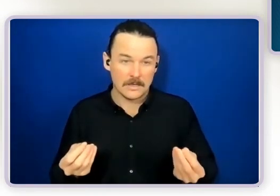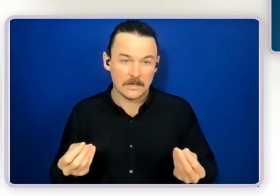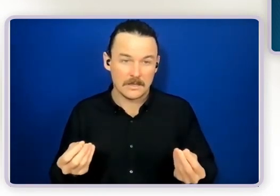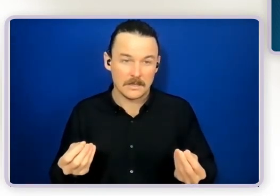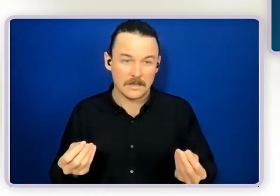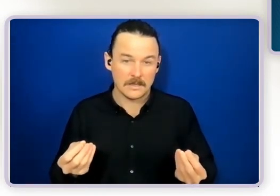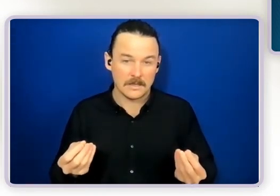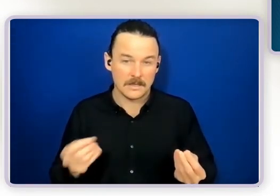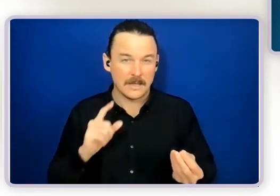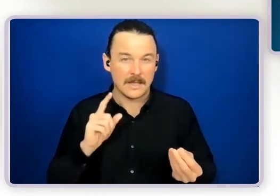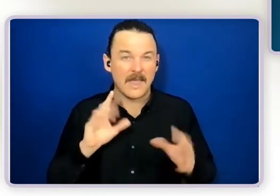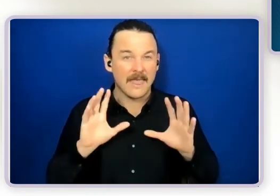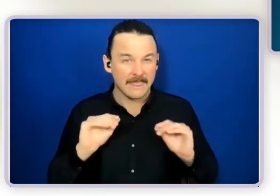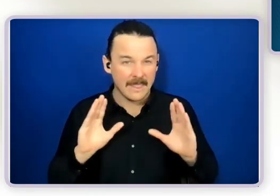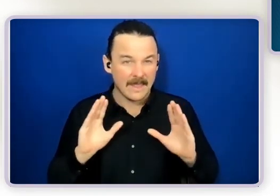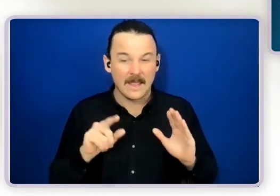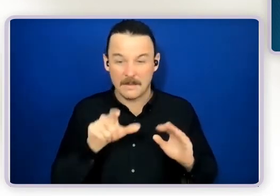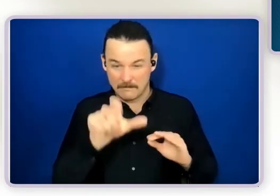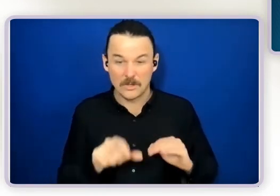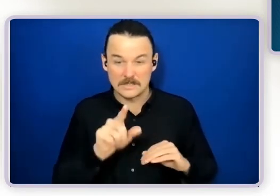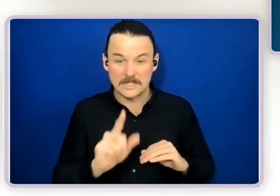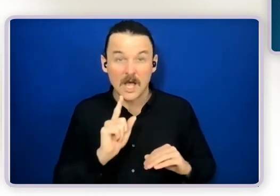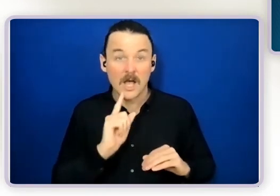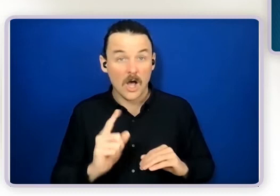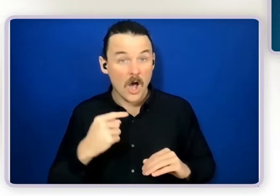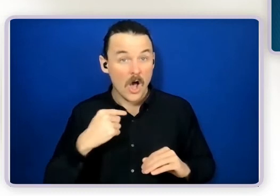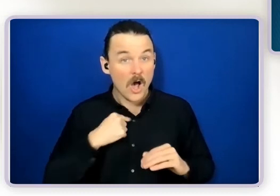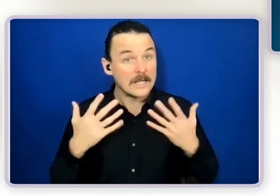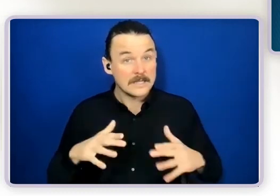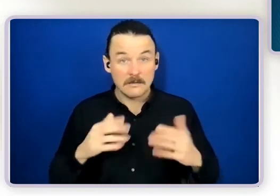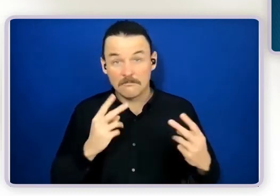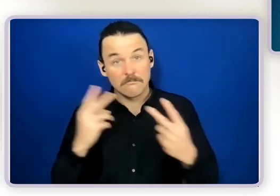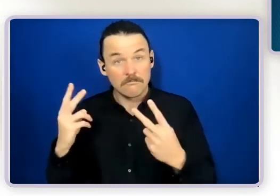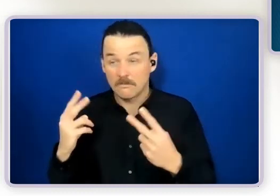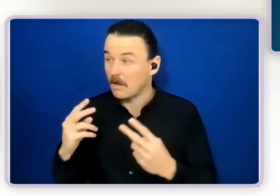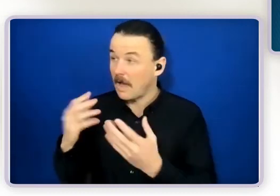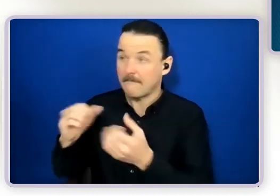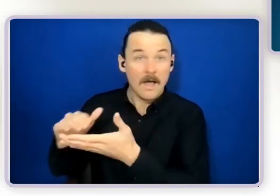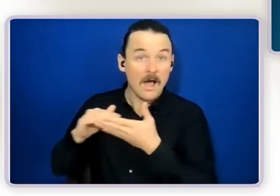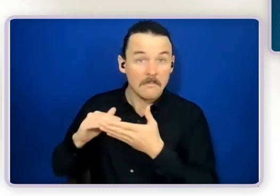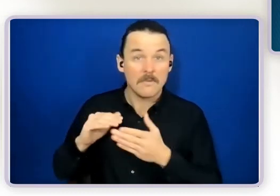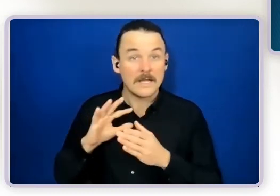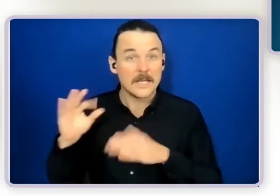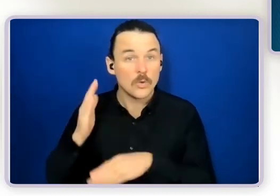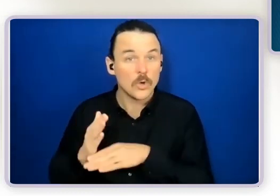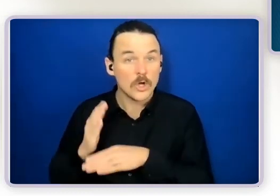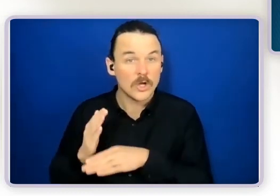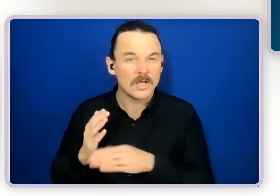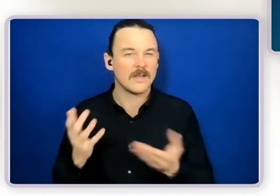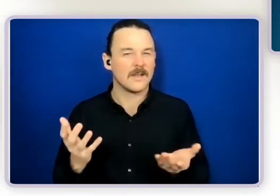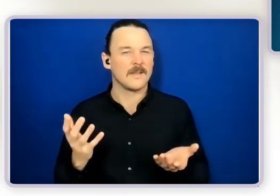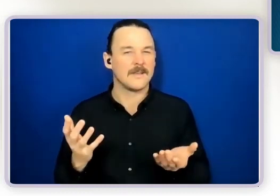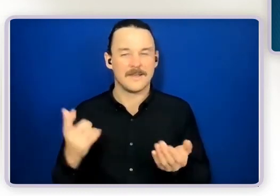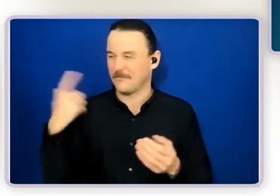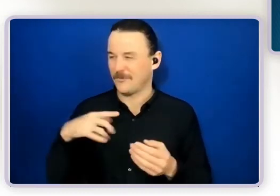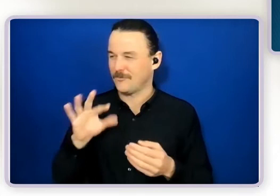I did, I got help and it didn't work. This is why it's vital, which we'll talk about soon, as to talk